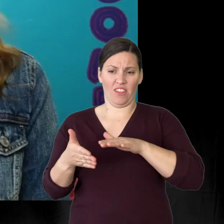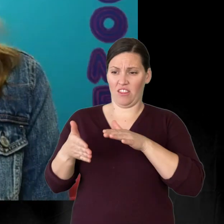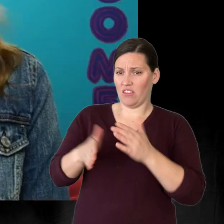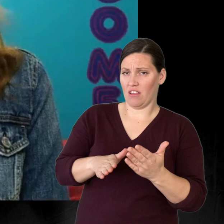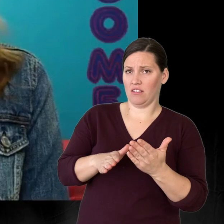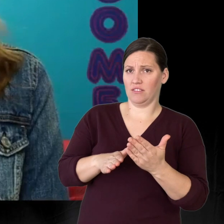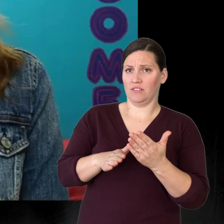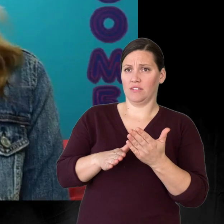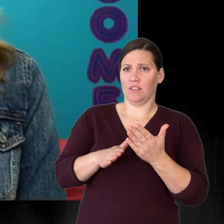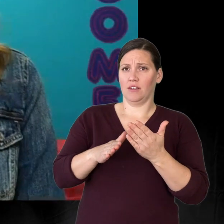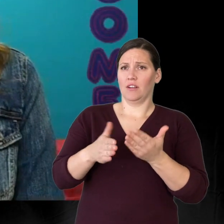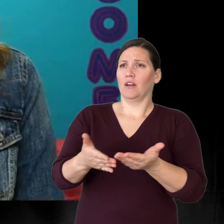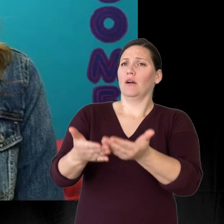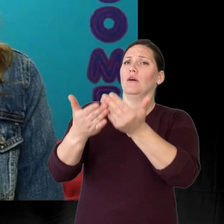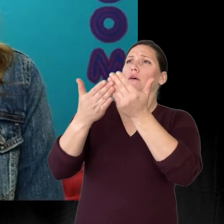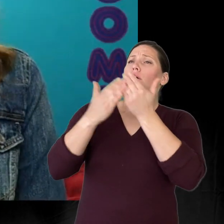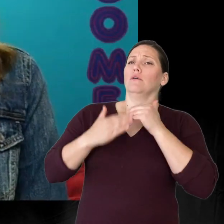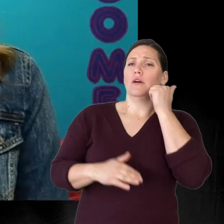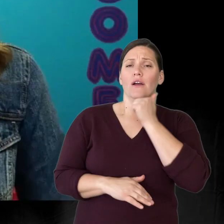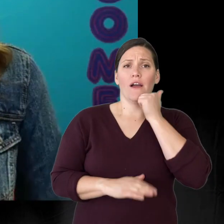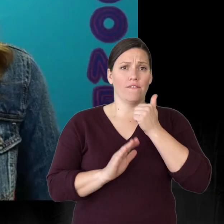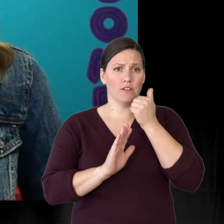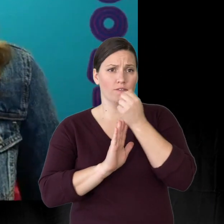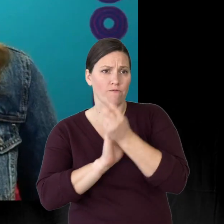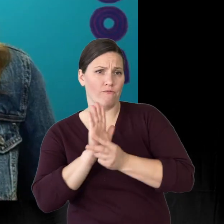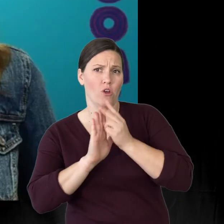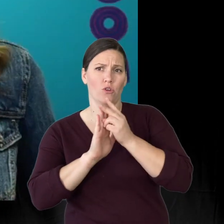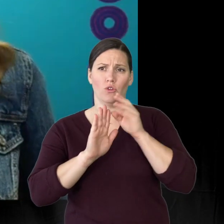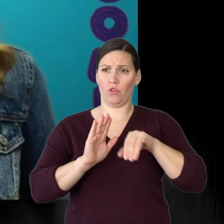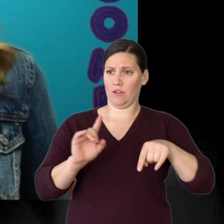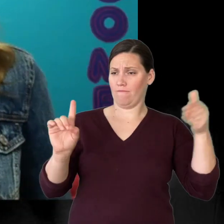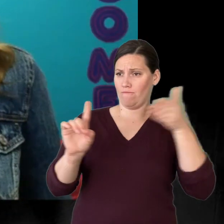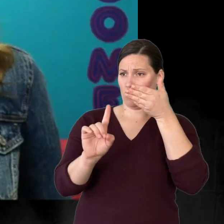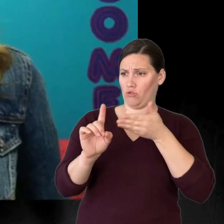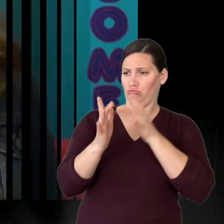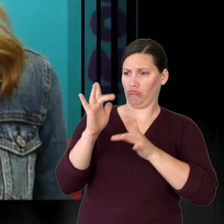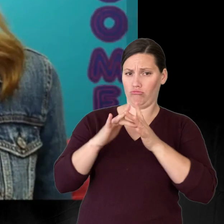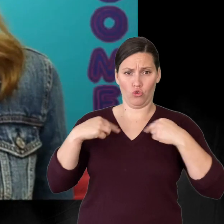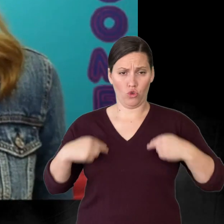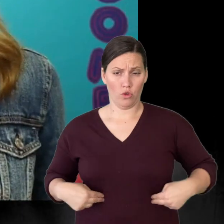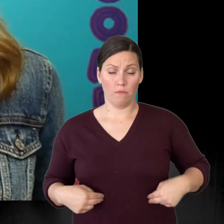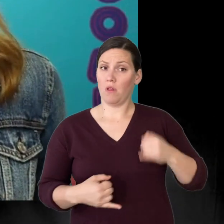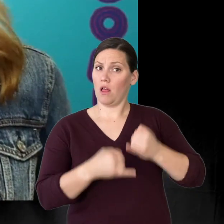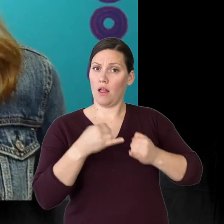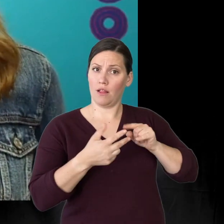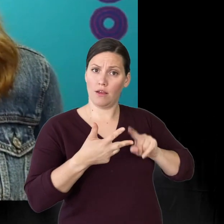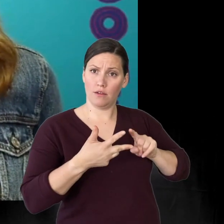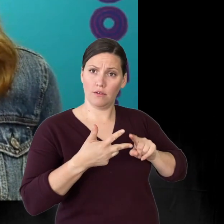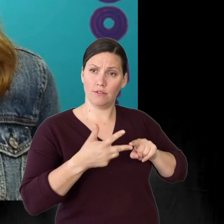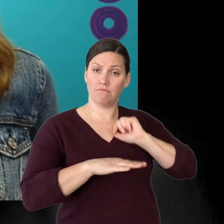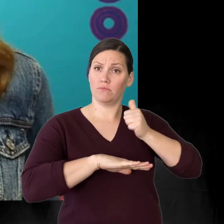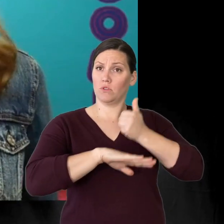please join me every day in a video devotion focusing in on Christ's humanity. The final devotional that